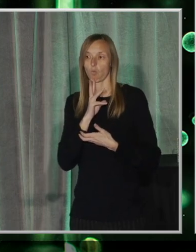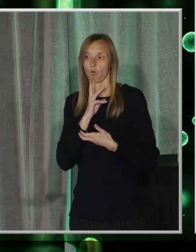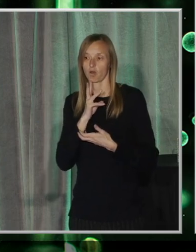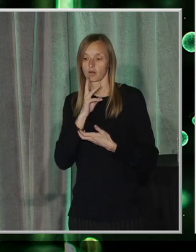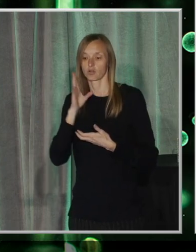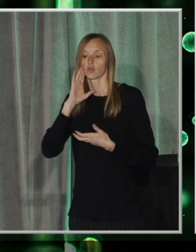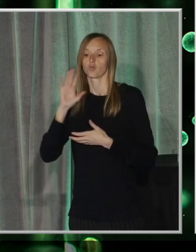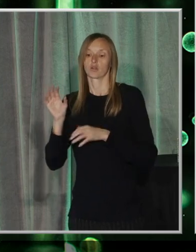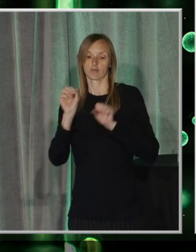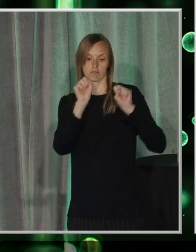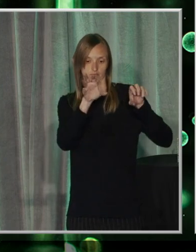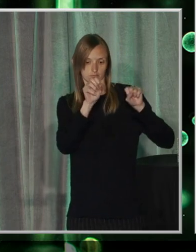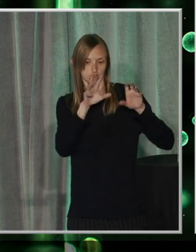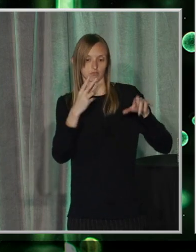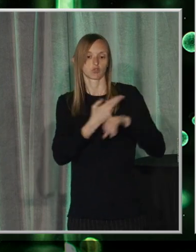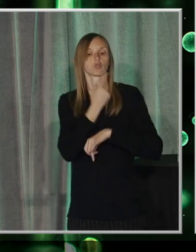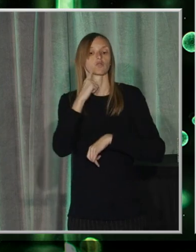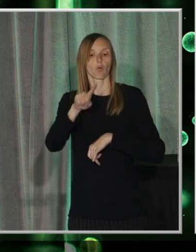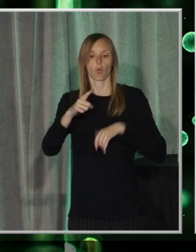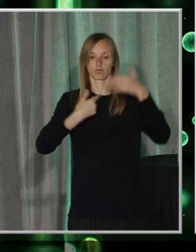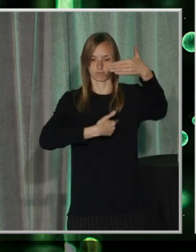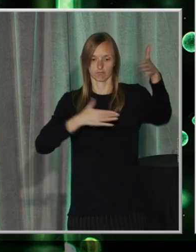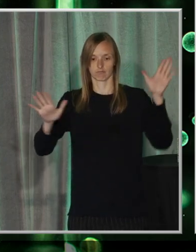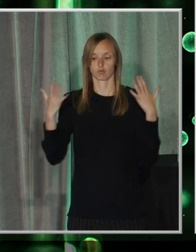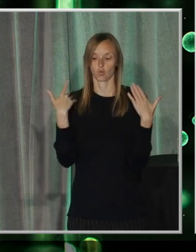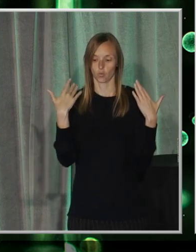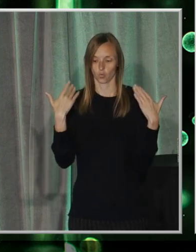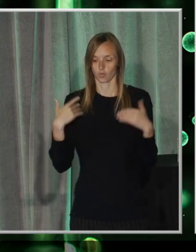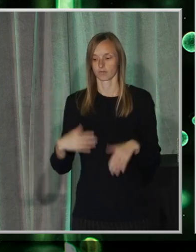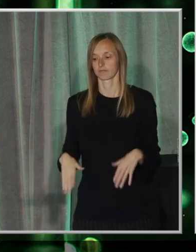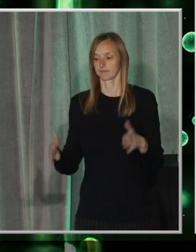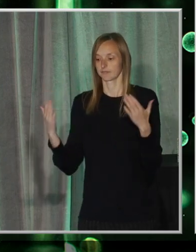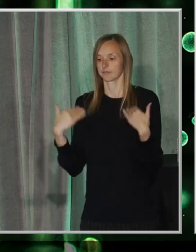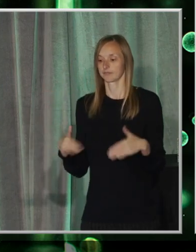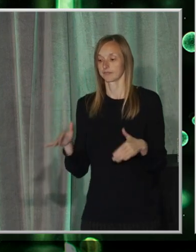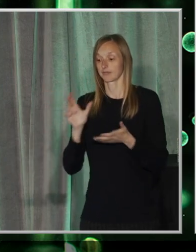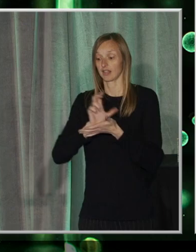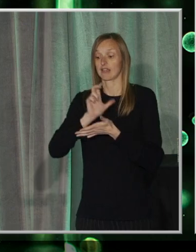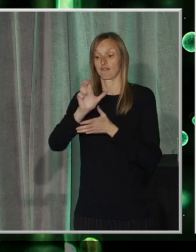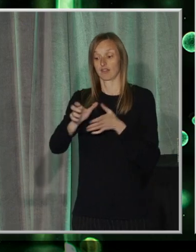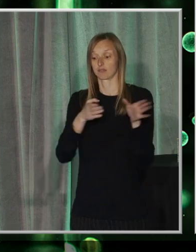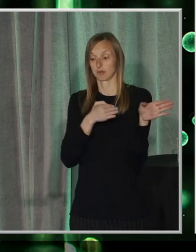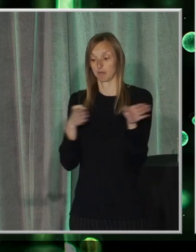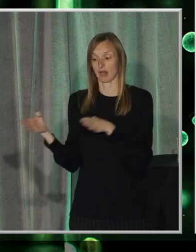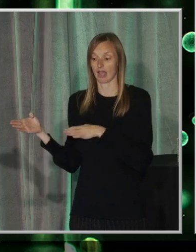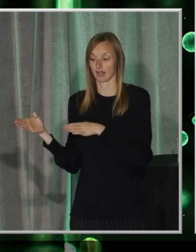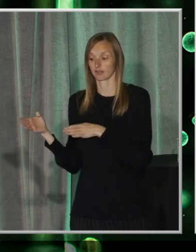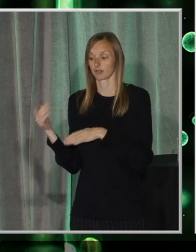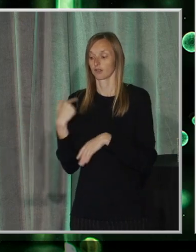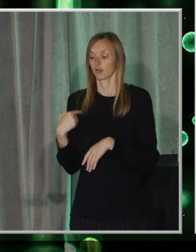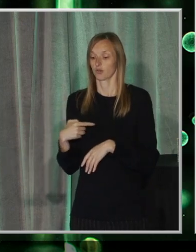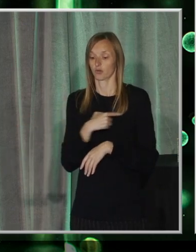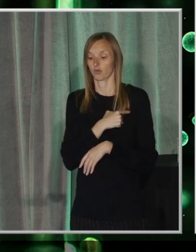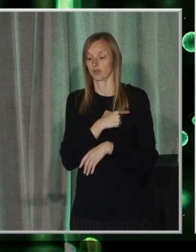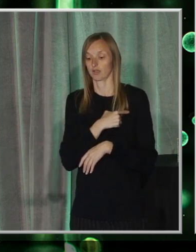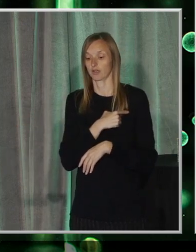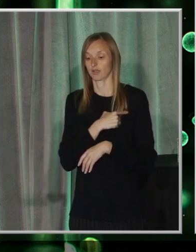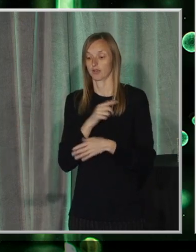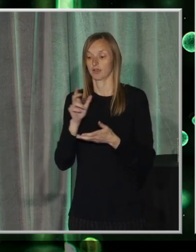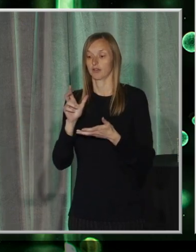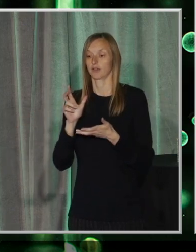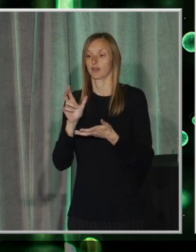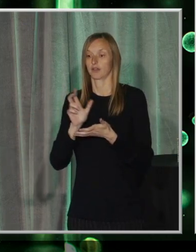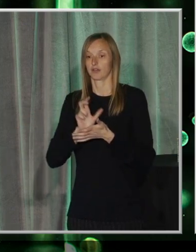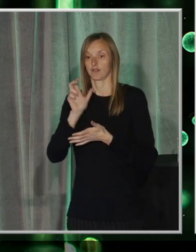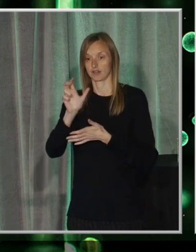in our charcoal cooler. Next, please. As an investment plan, so we are trying the investment.